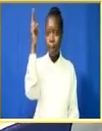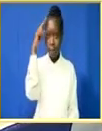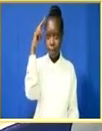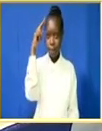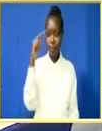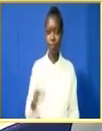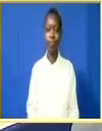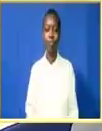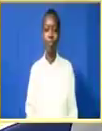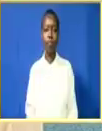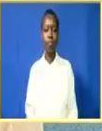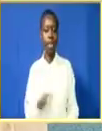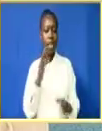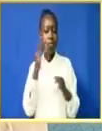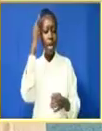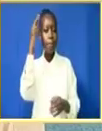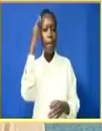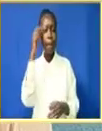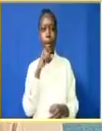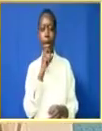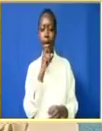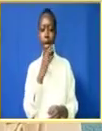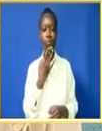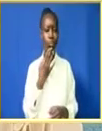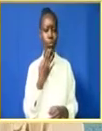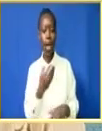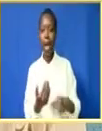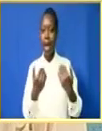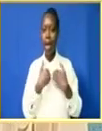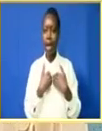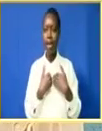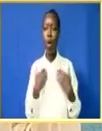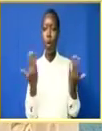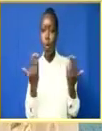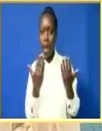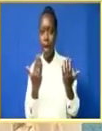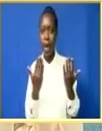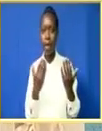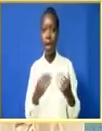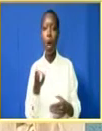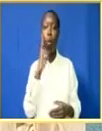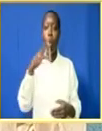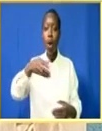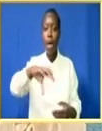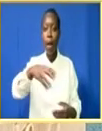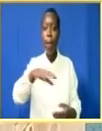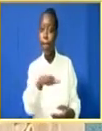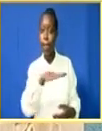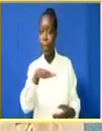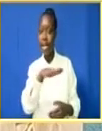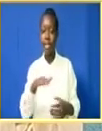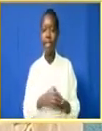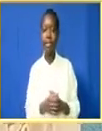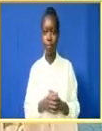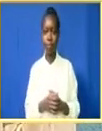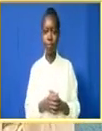Mm-hmm. So if I remember correctly, we had the tap area where we have a tap that's directly hits